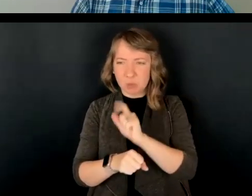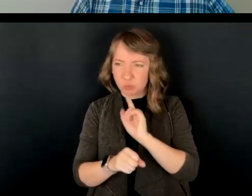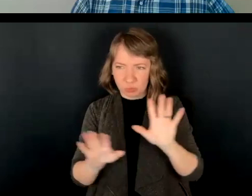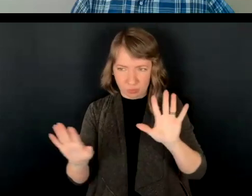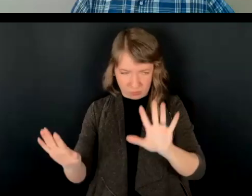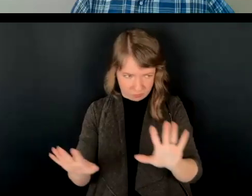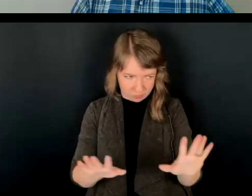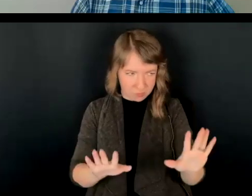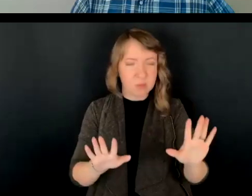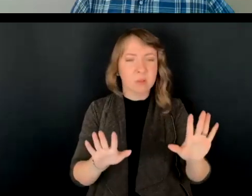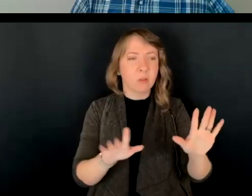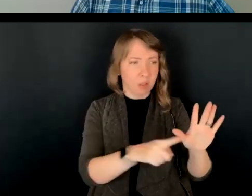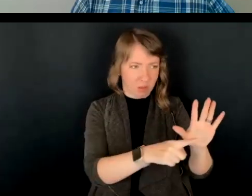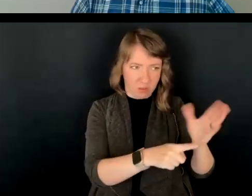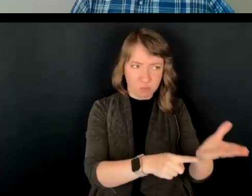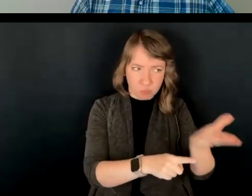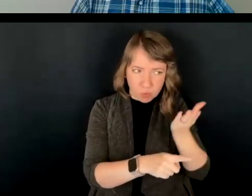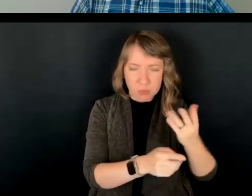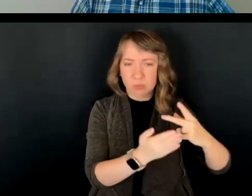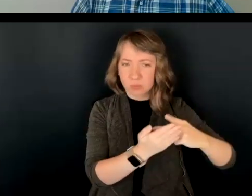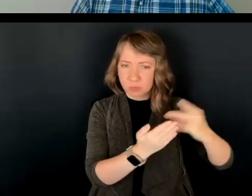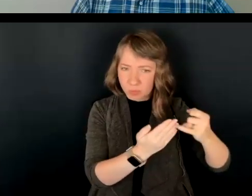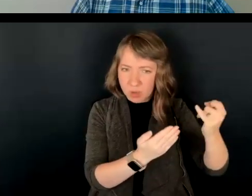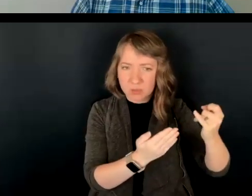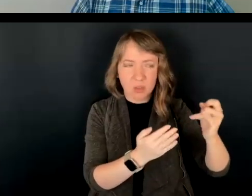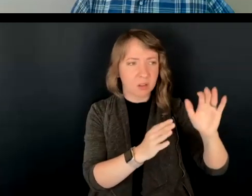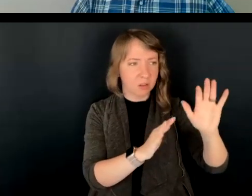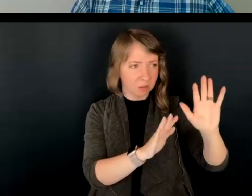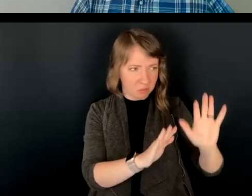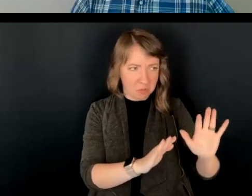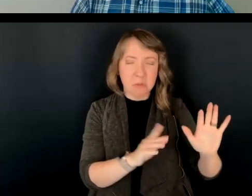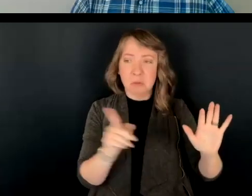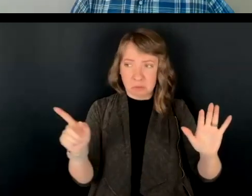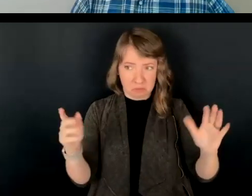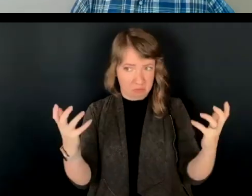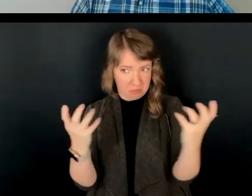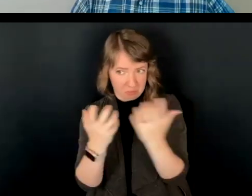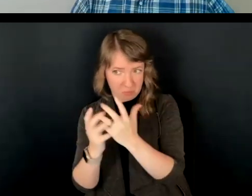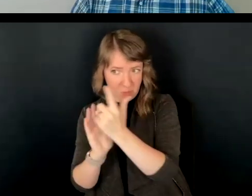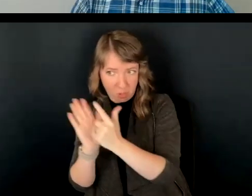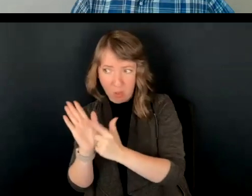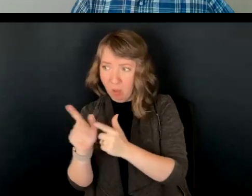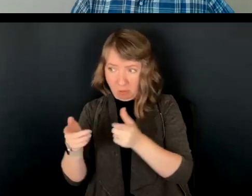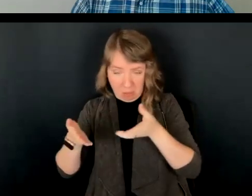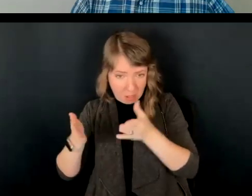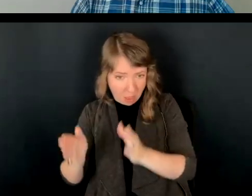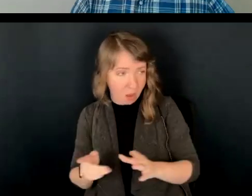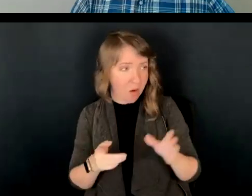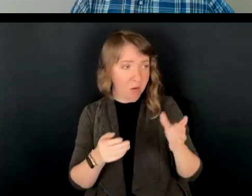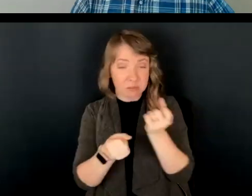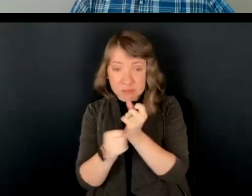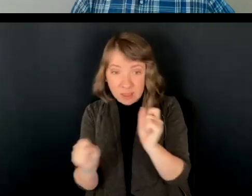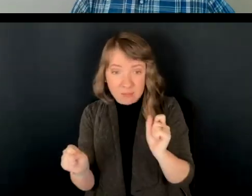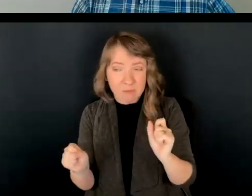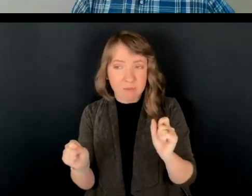ensure that projects are valid and can move forward, and that they're safe